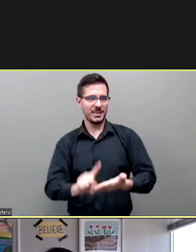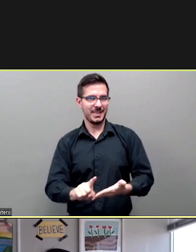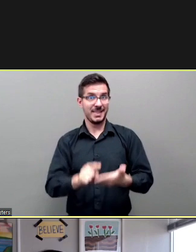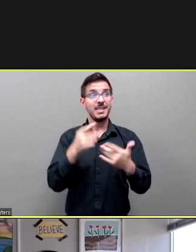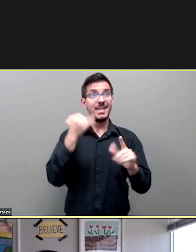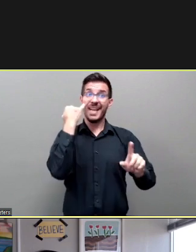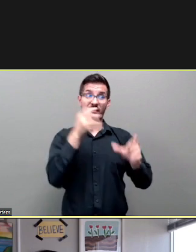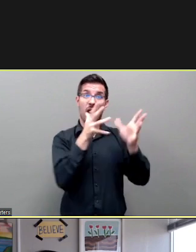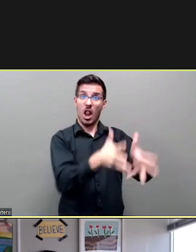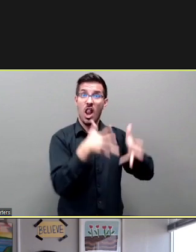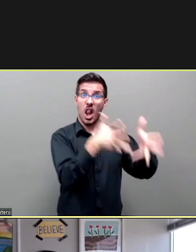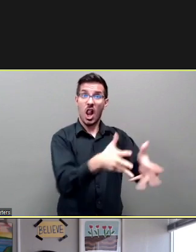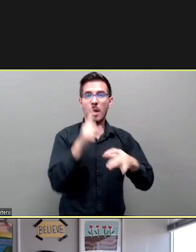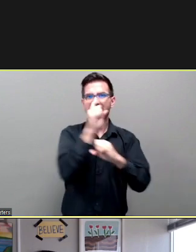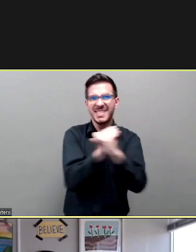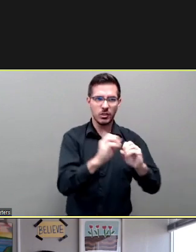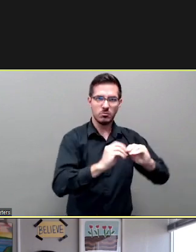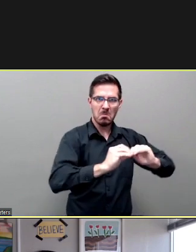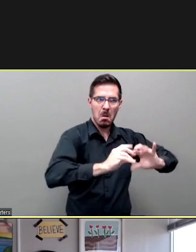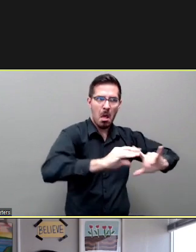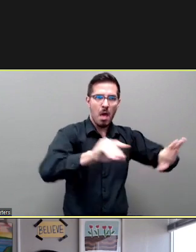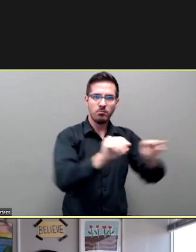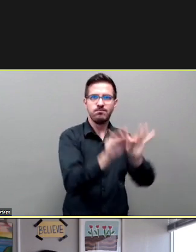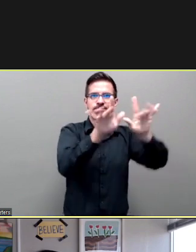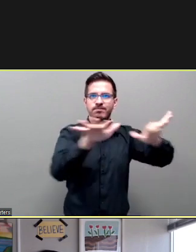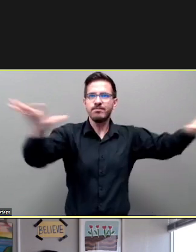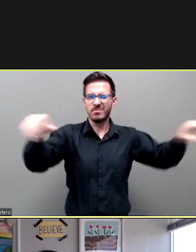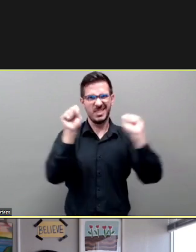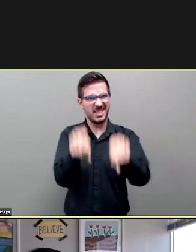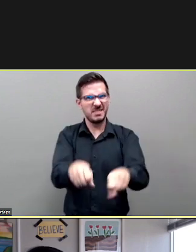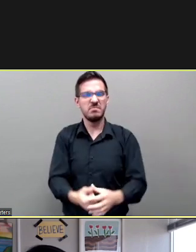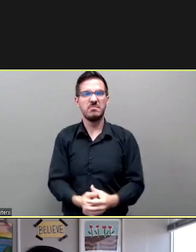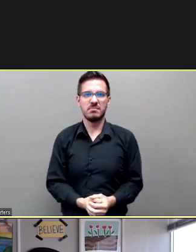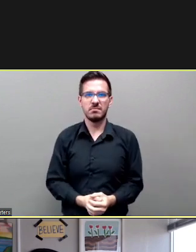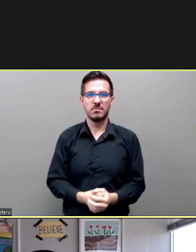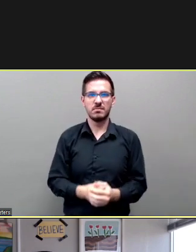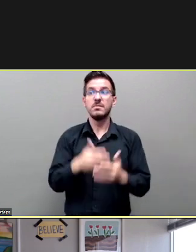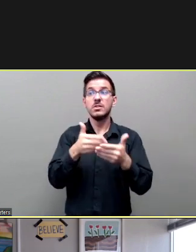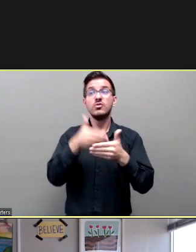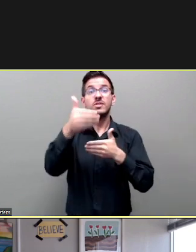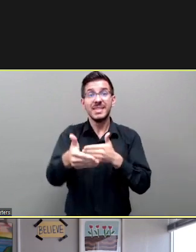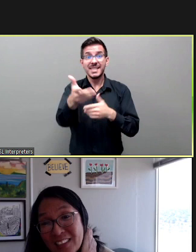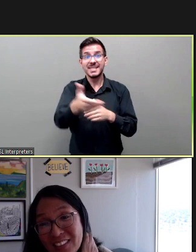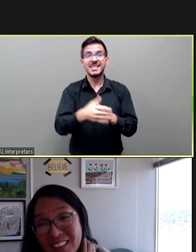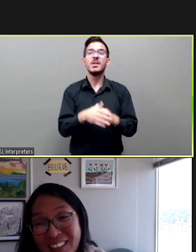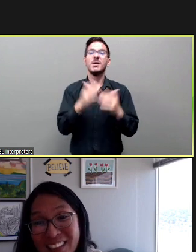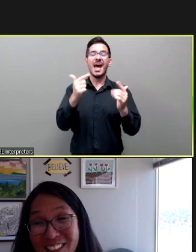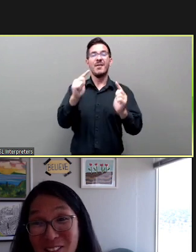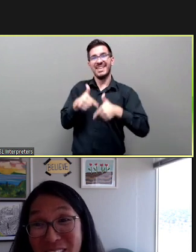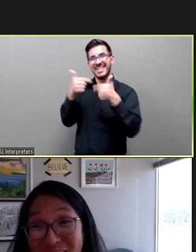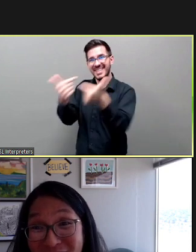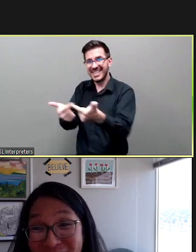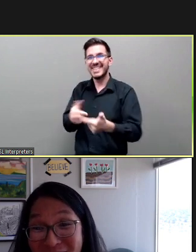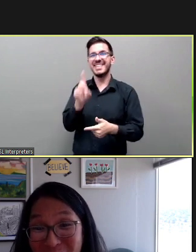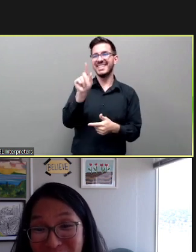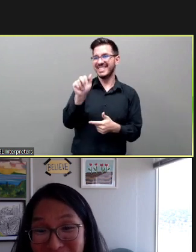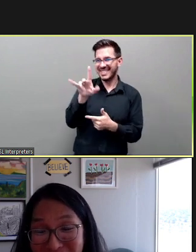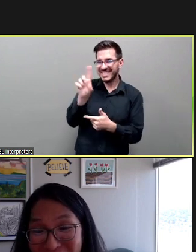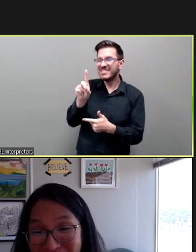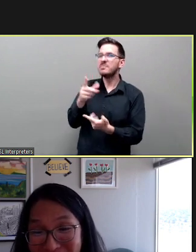breed. Next slide. And then now I'm going to turn it over to David, and thanks so much